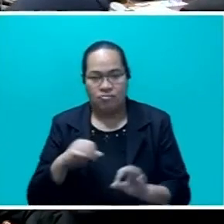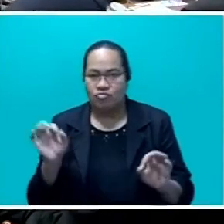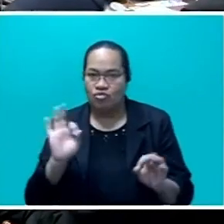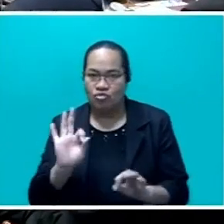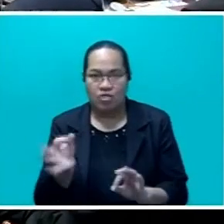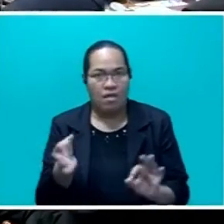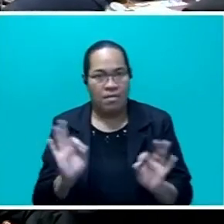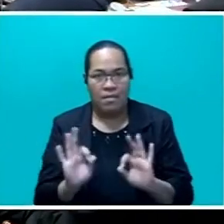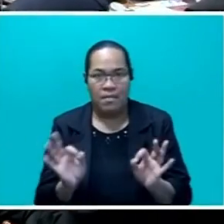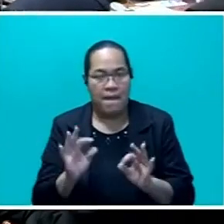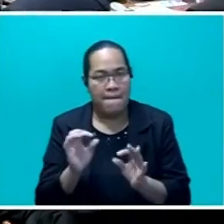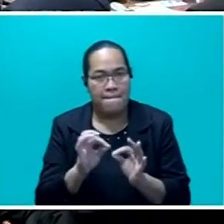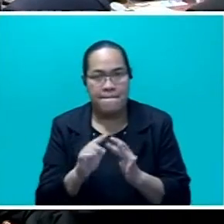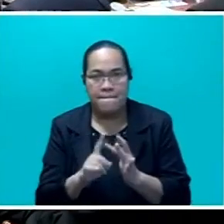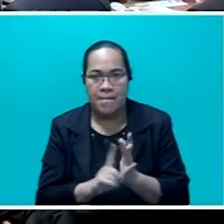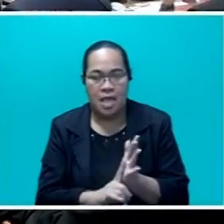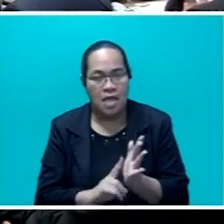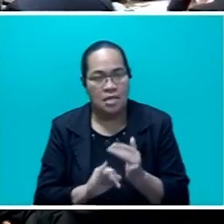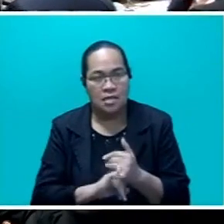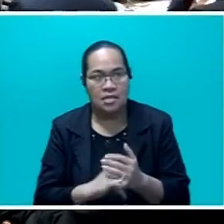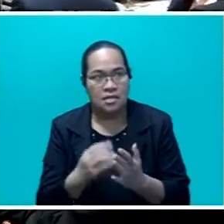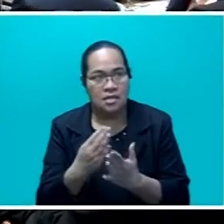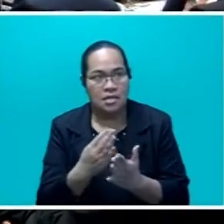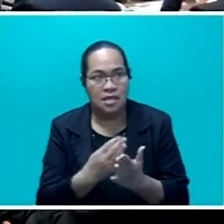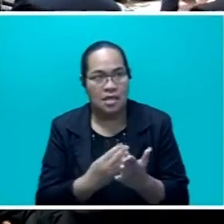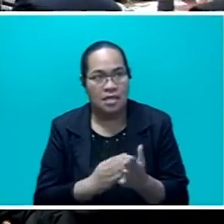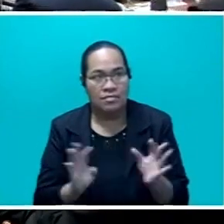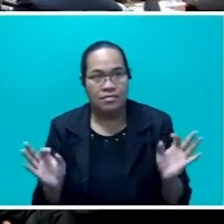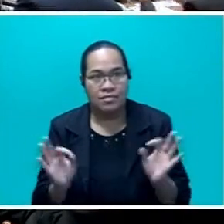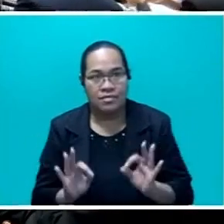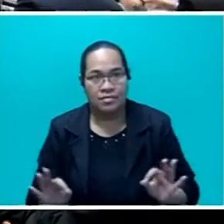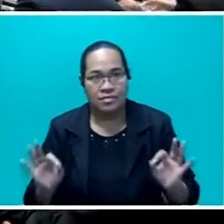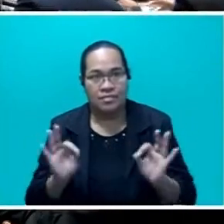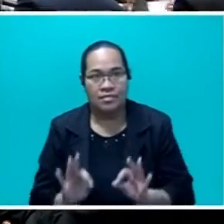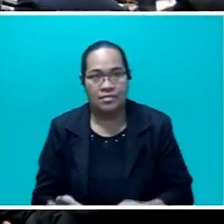consideration, honorable members, and motions